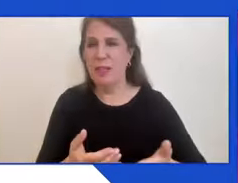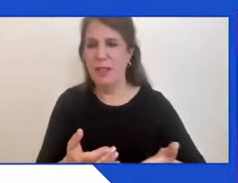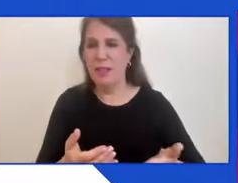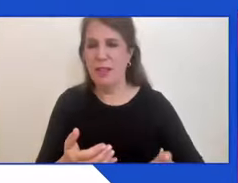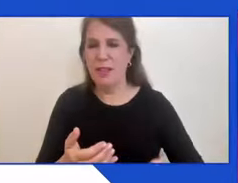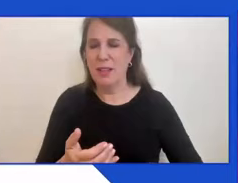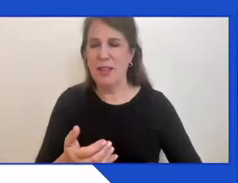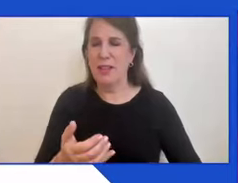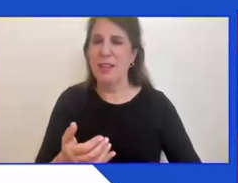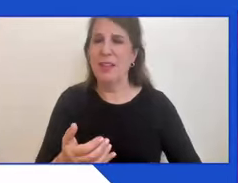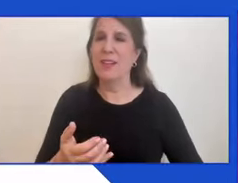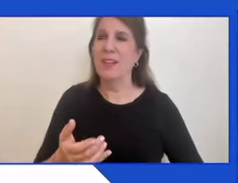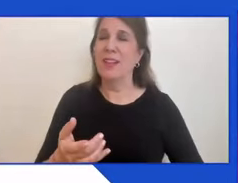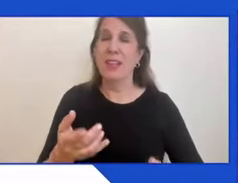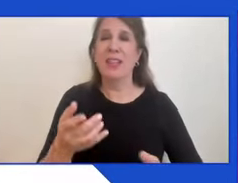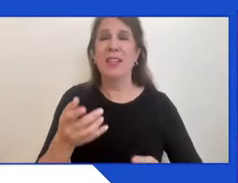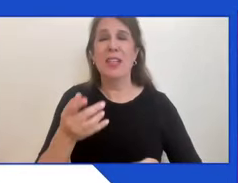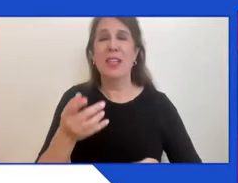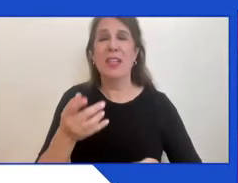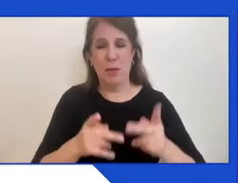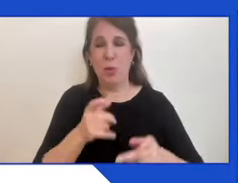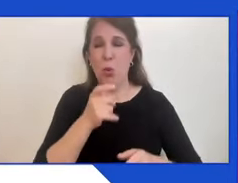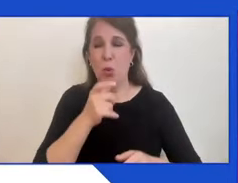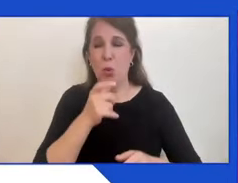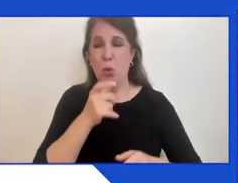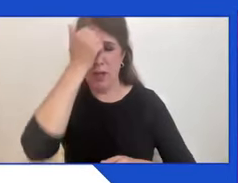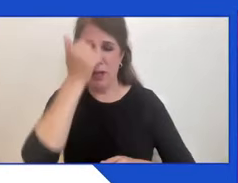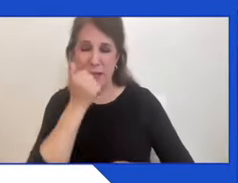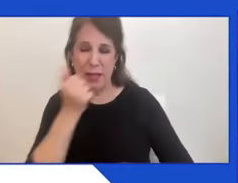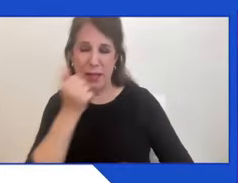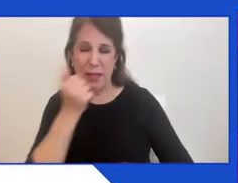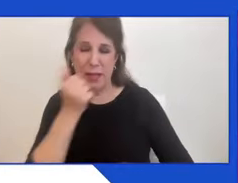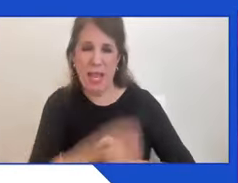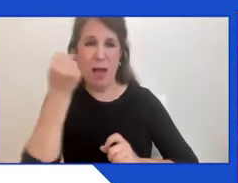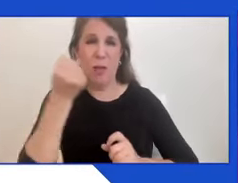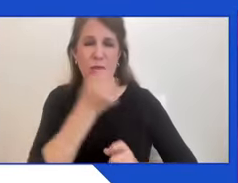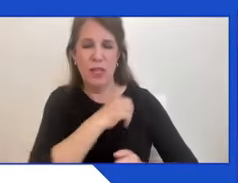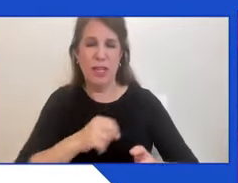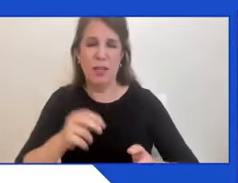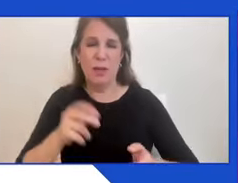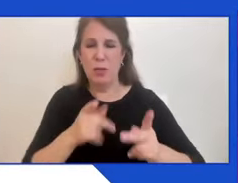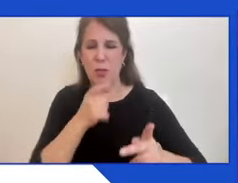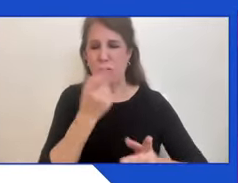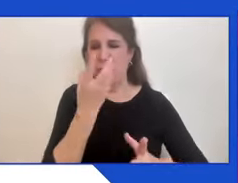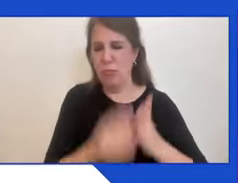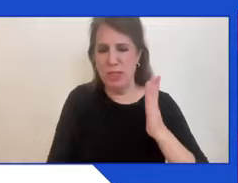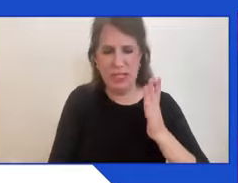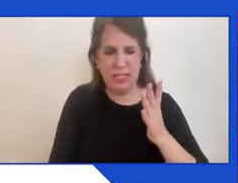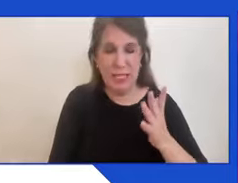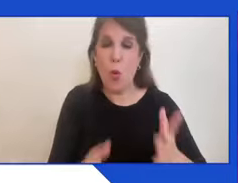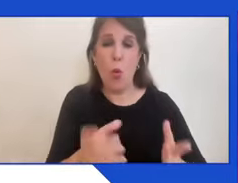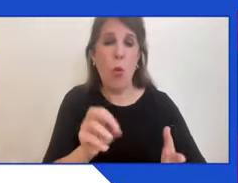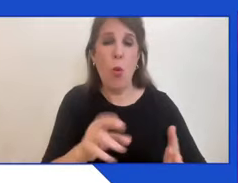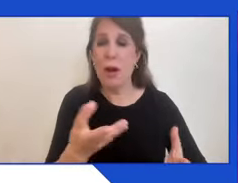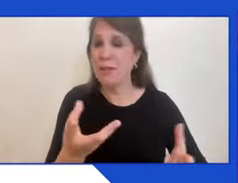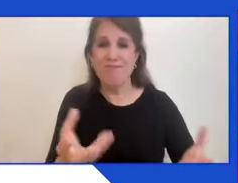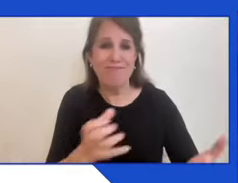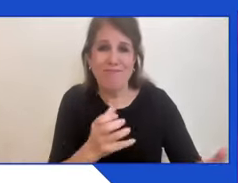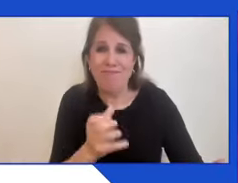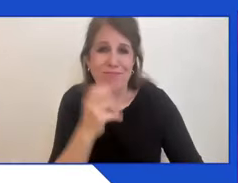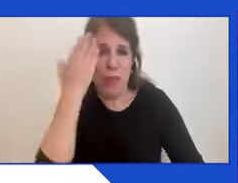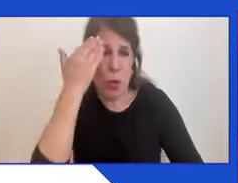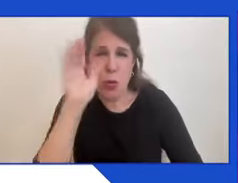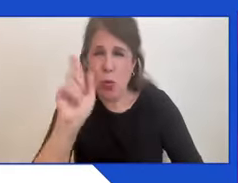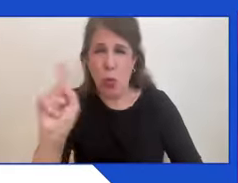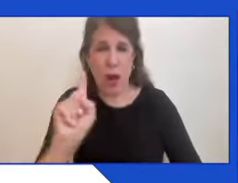and the missing, who have been cruelly and heartlessly torn from their homes and